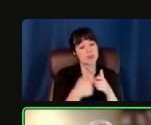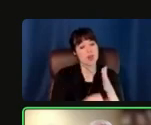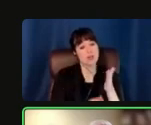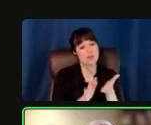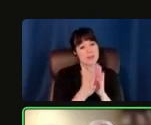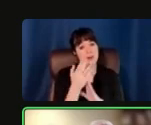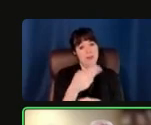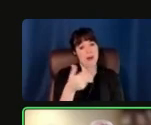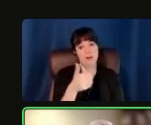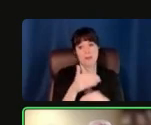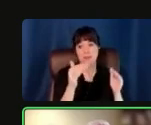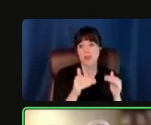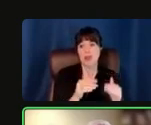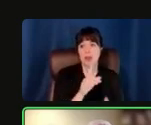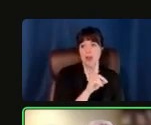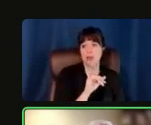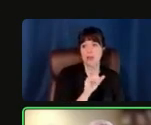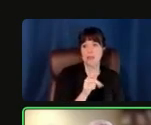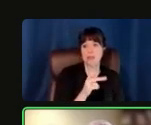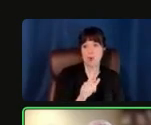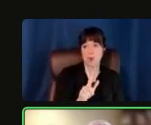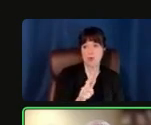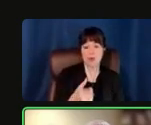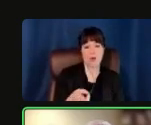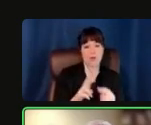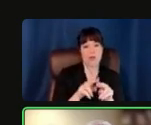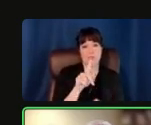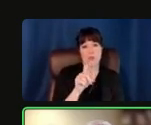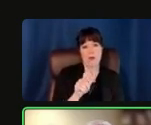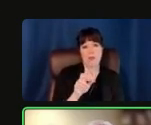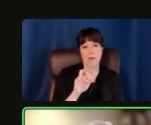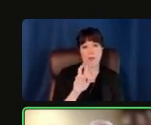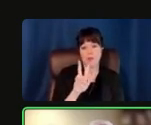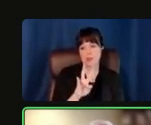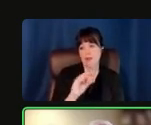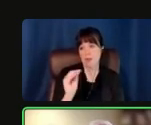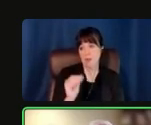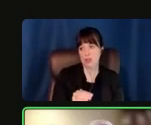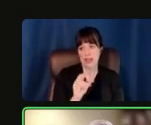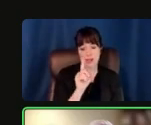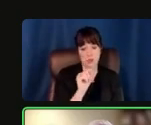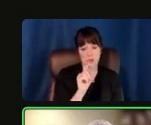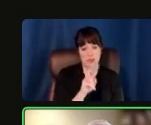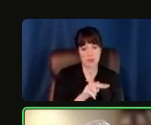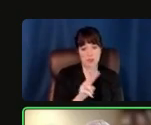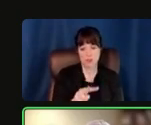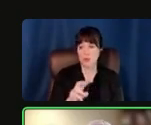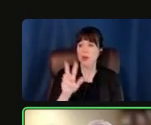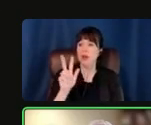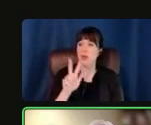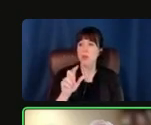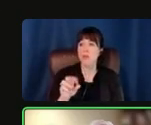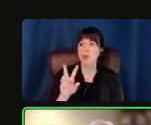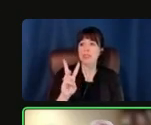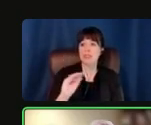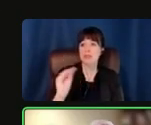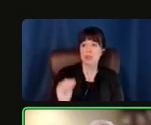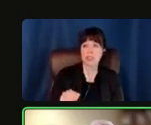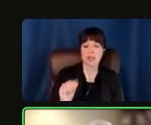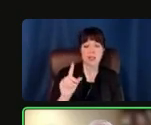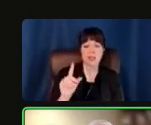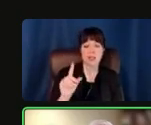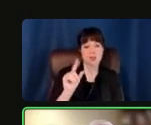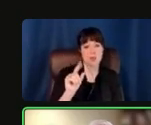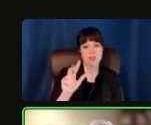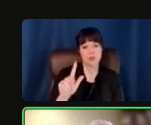Disposal costs have an overall increase of 1.7% in 2022 and 3.6% in 2023, and I'll show a breakdown of